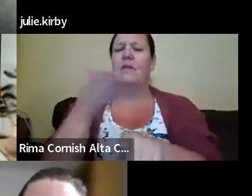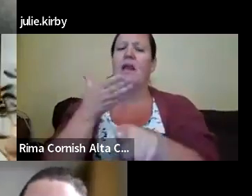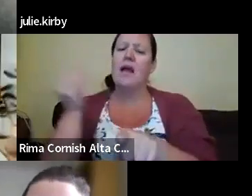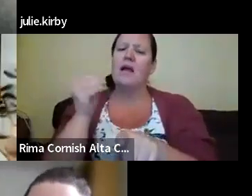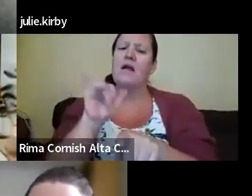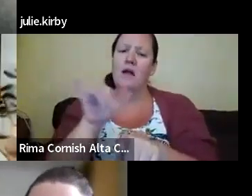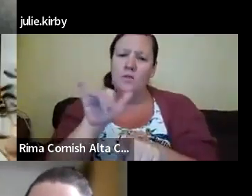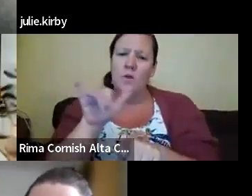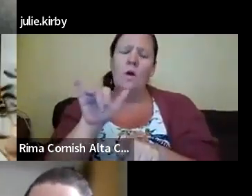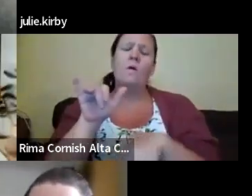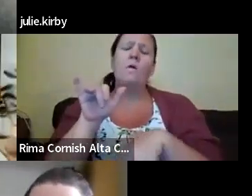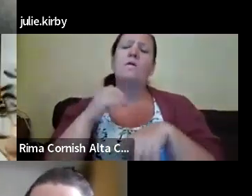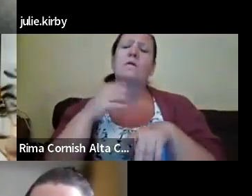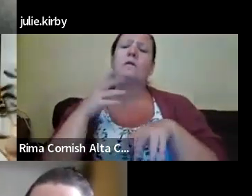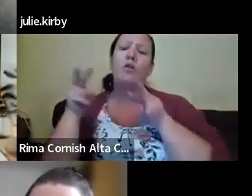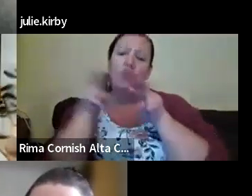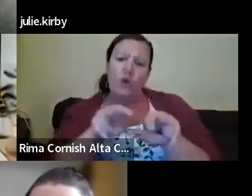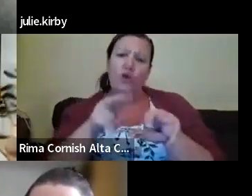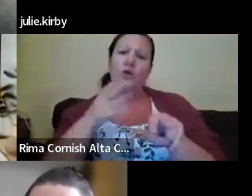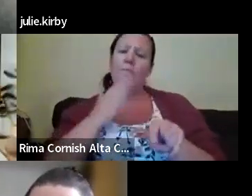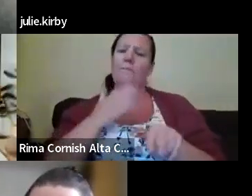Excellent. Thank you so much. Oh, and then